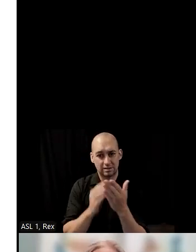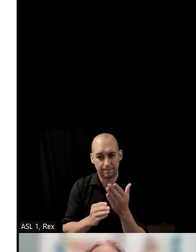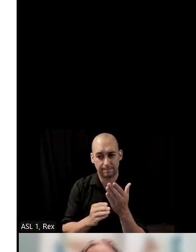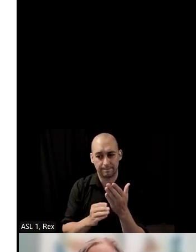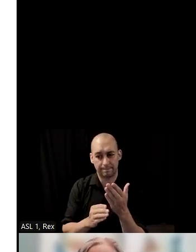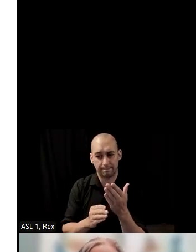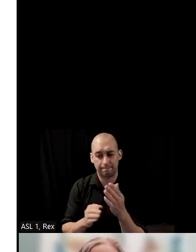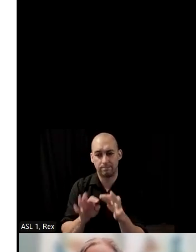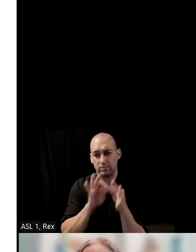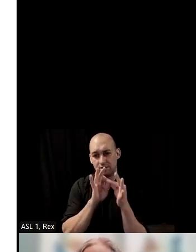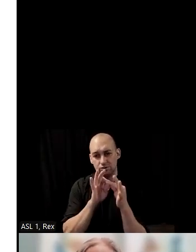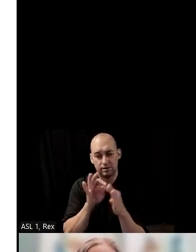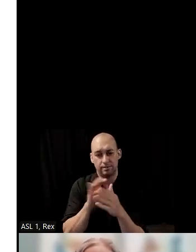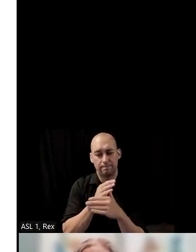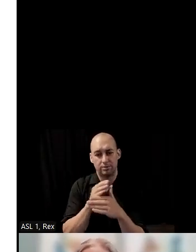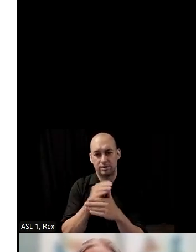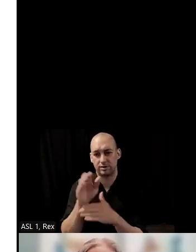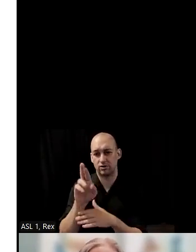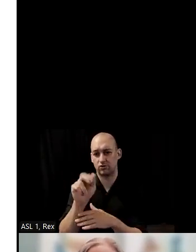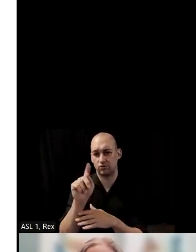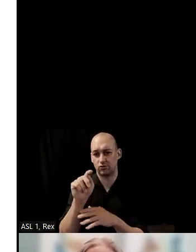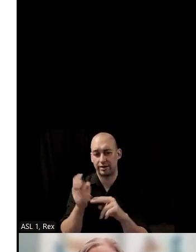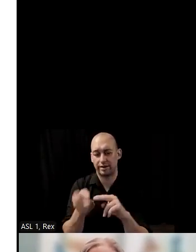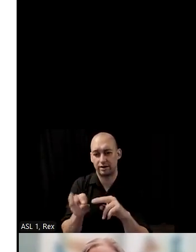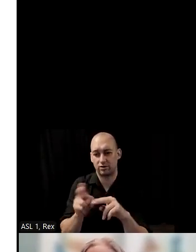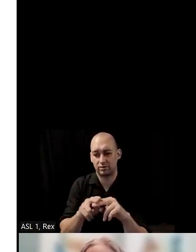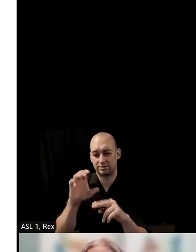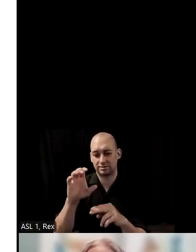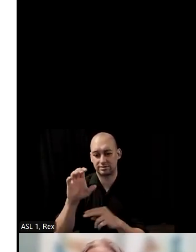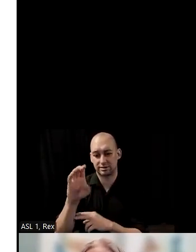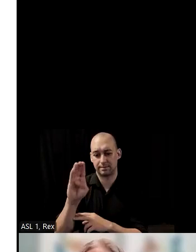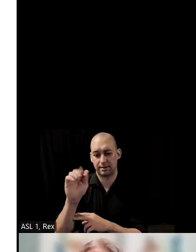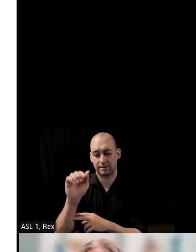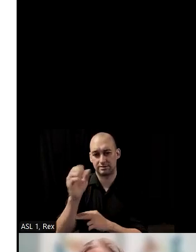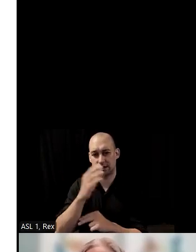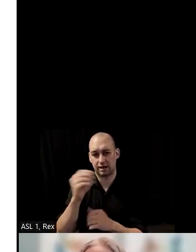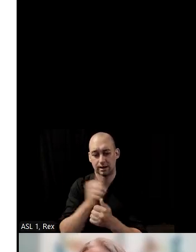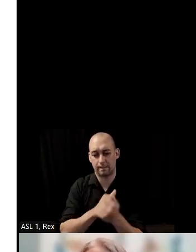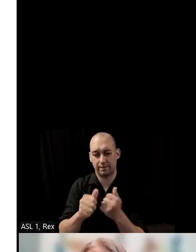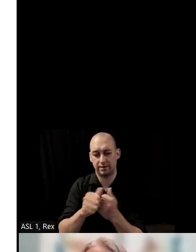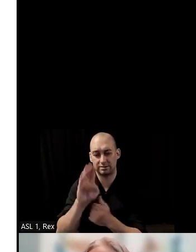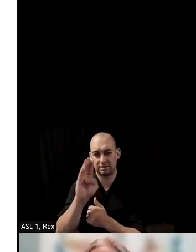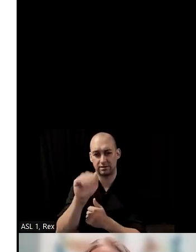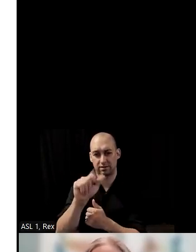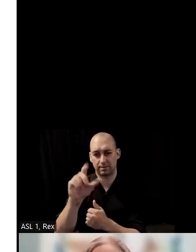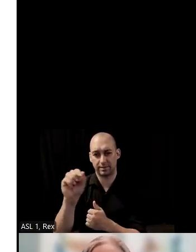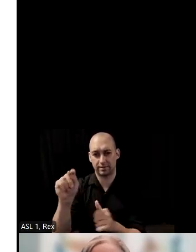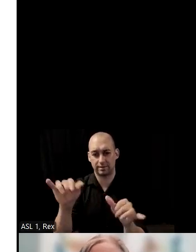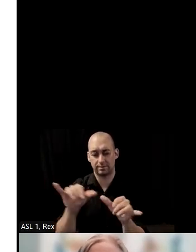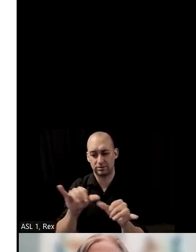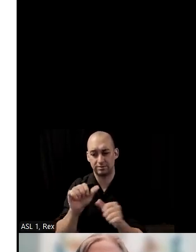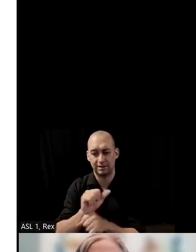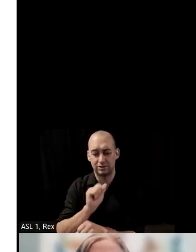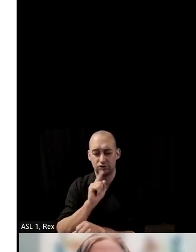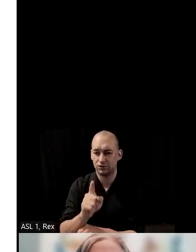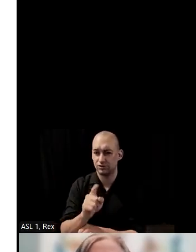maybe some relationship between any rate increases that might happen for CBAS programs and the passage of that ballot measure. So I'm not exactly sure how that's going to end up